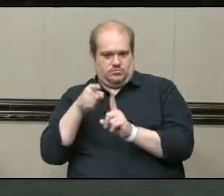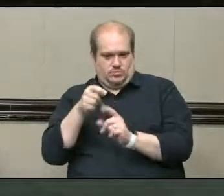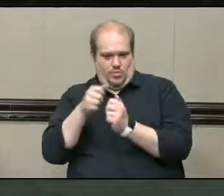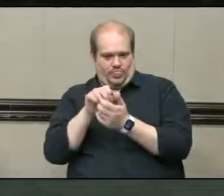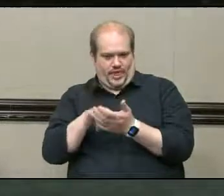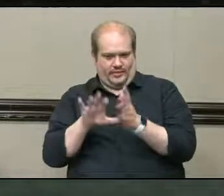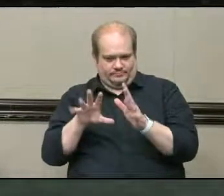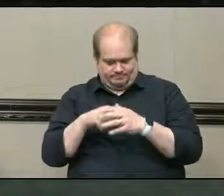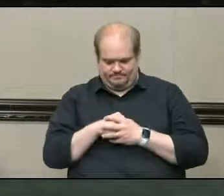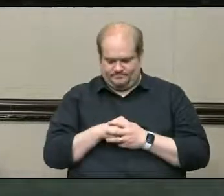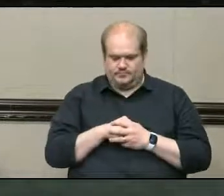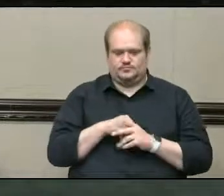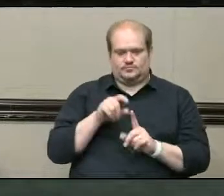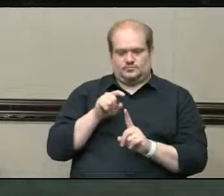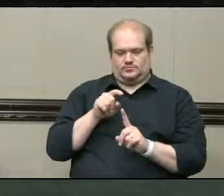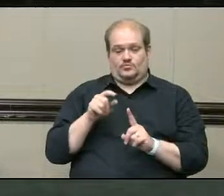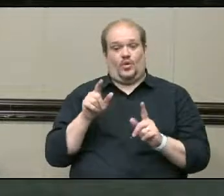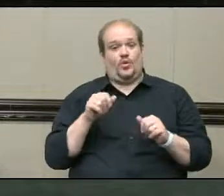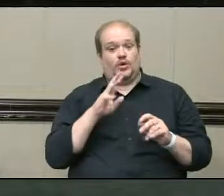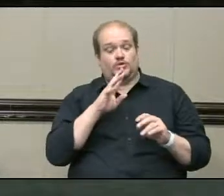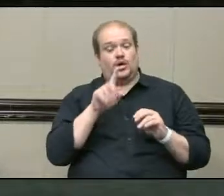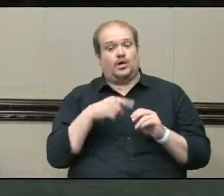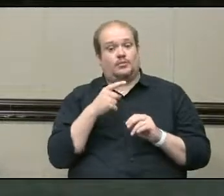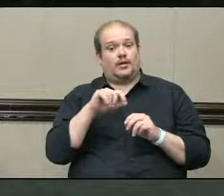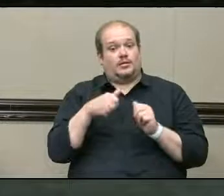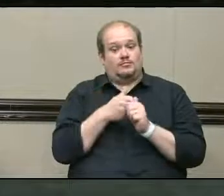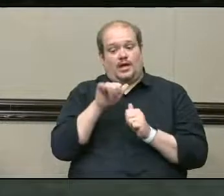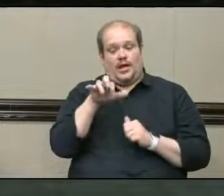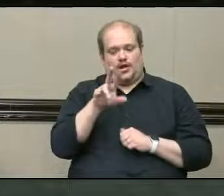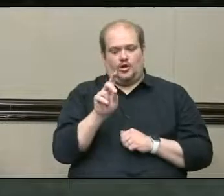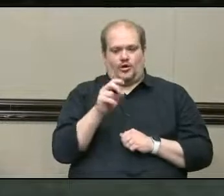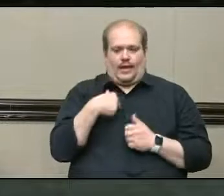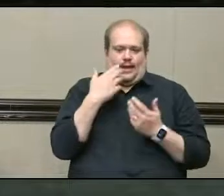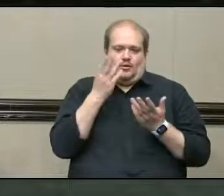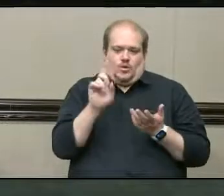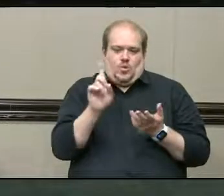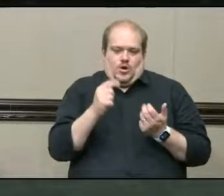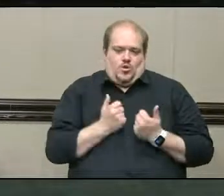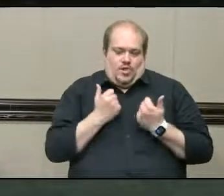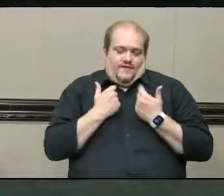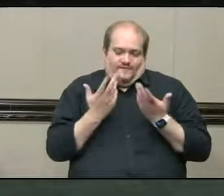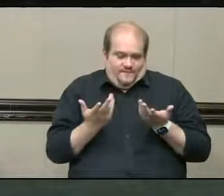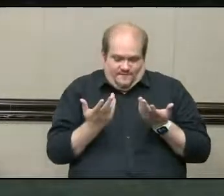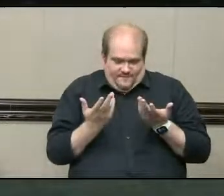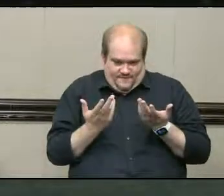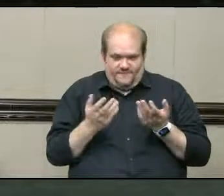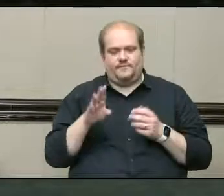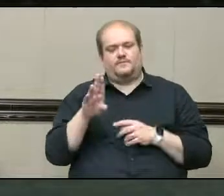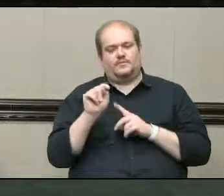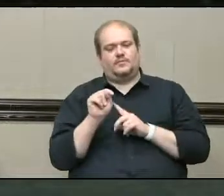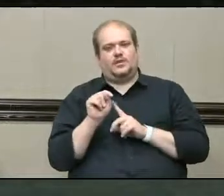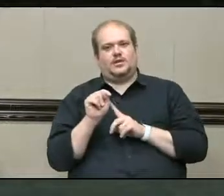it. So when you speak to your backyard, and I don't know where you live, but